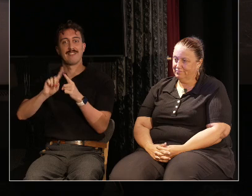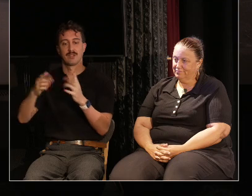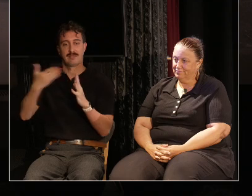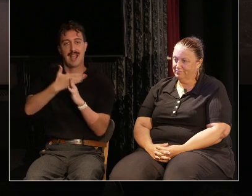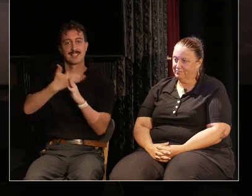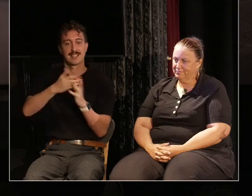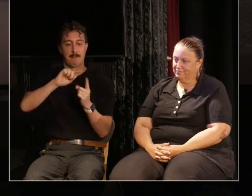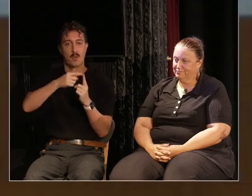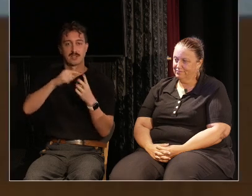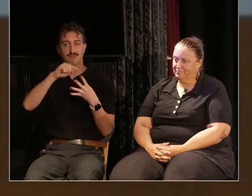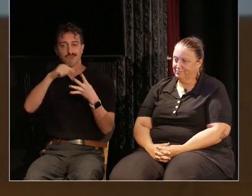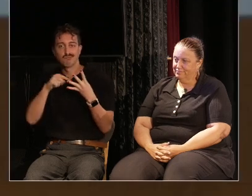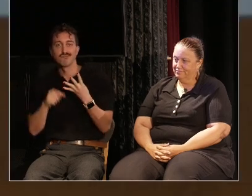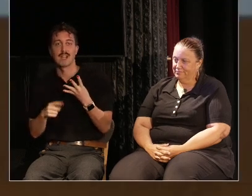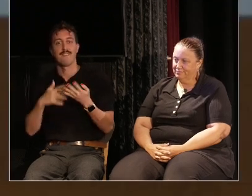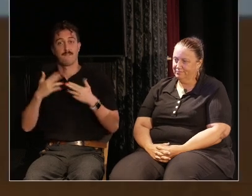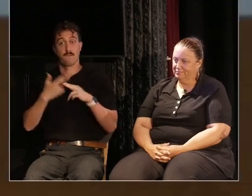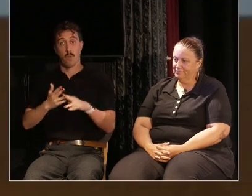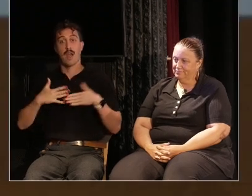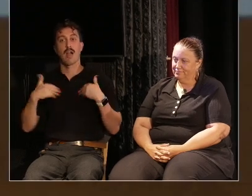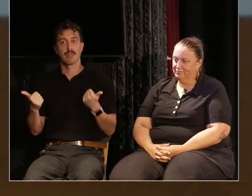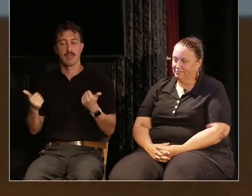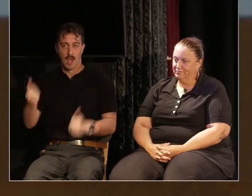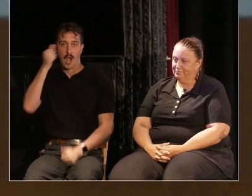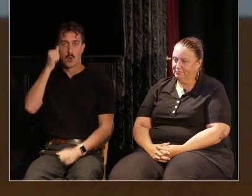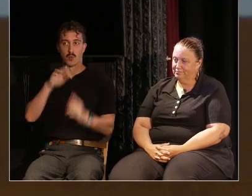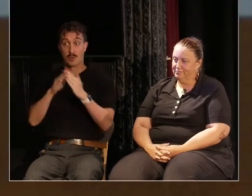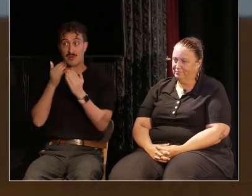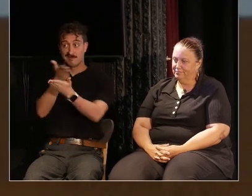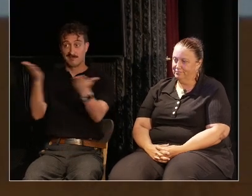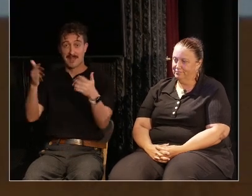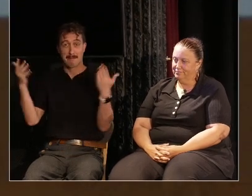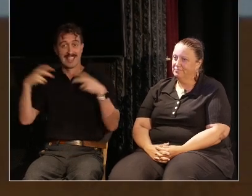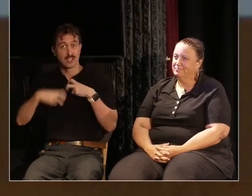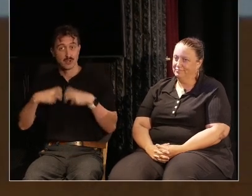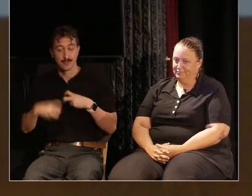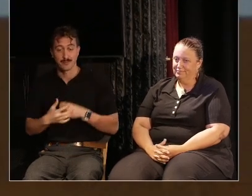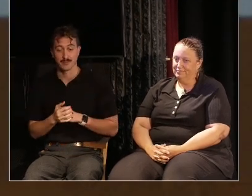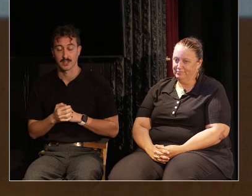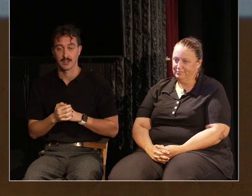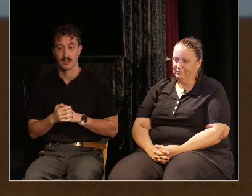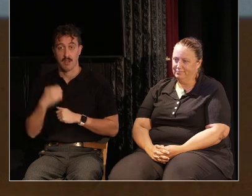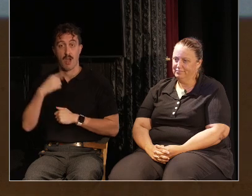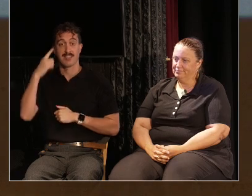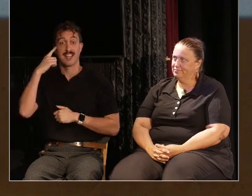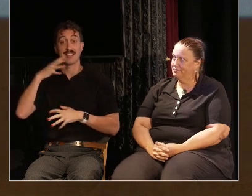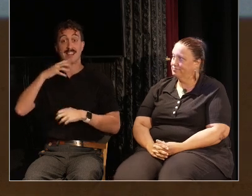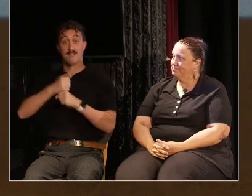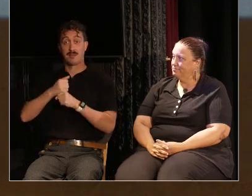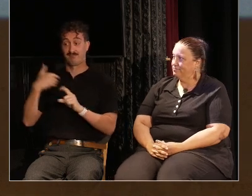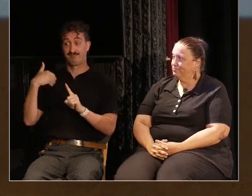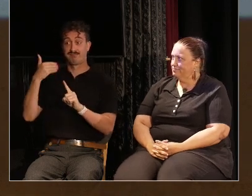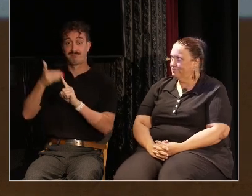are needed in the health space. I know that's a big issue for the community, and I think the government have done some good work here in progressing